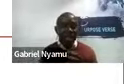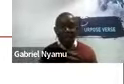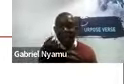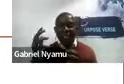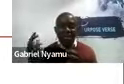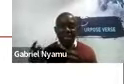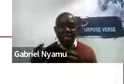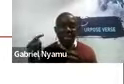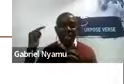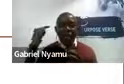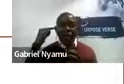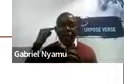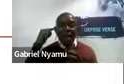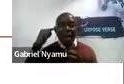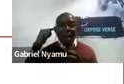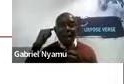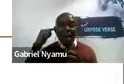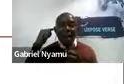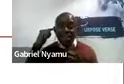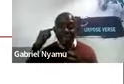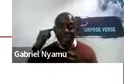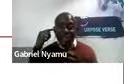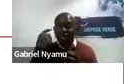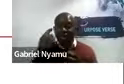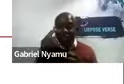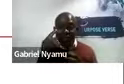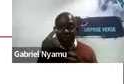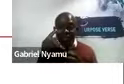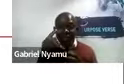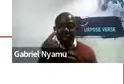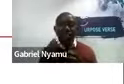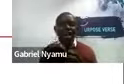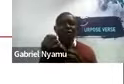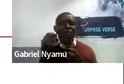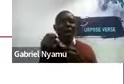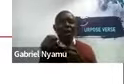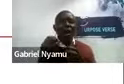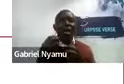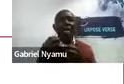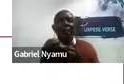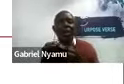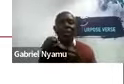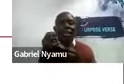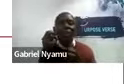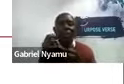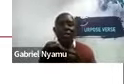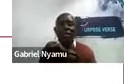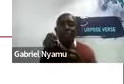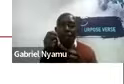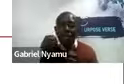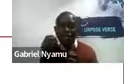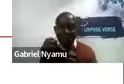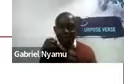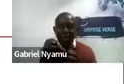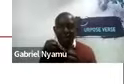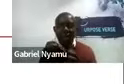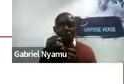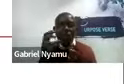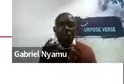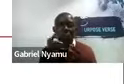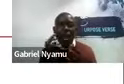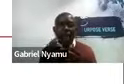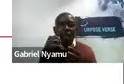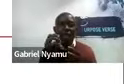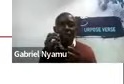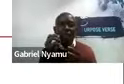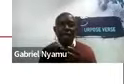like cows and all that. They all have eyes on the side, not in front. But have you ever wondered about that mystery of design? You've